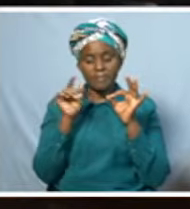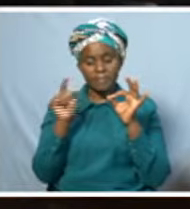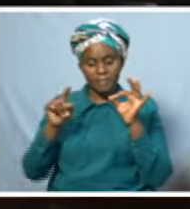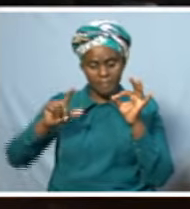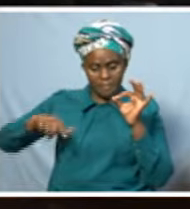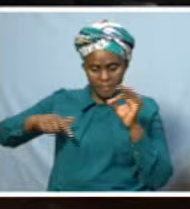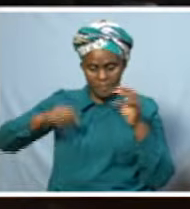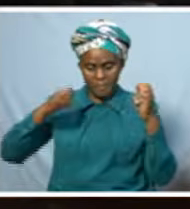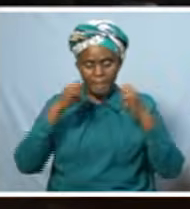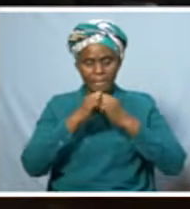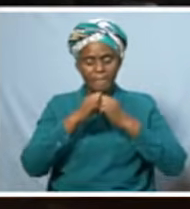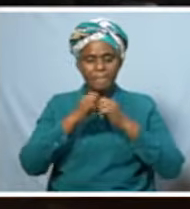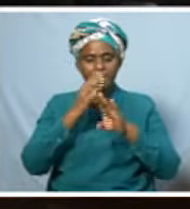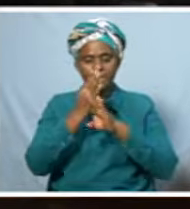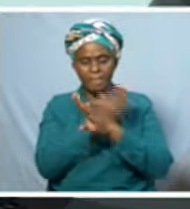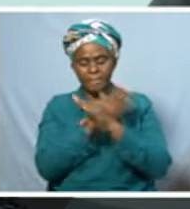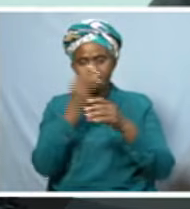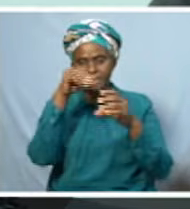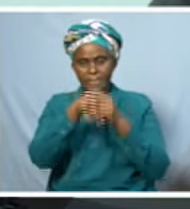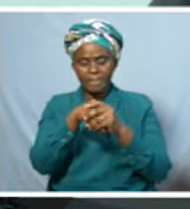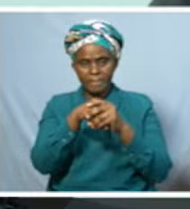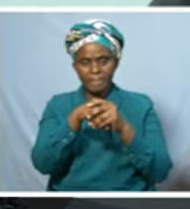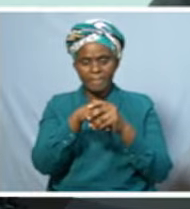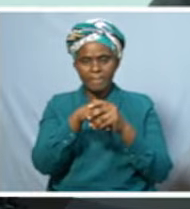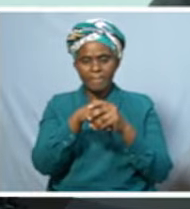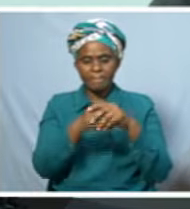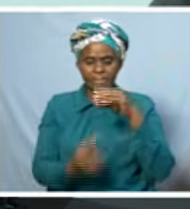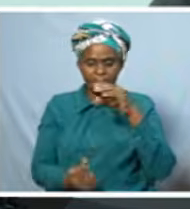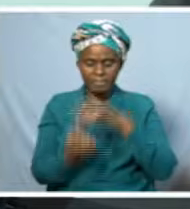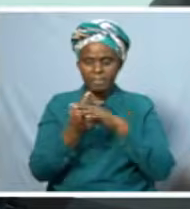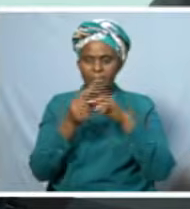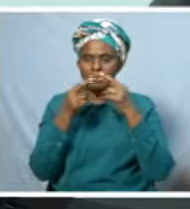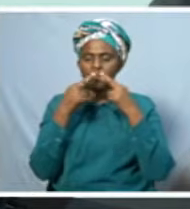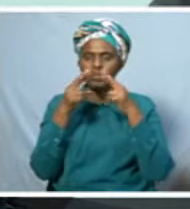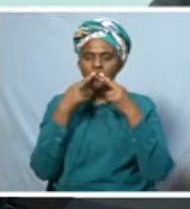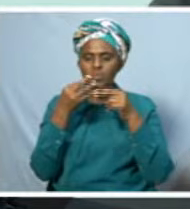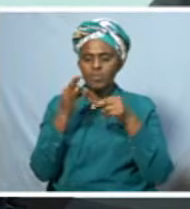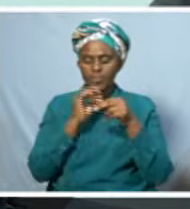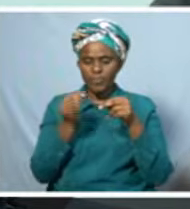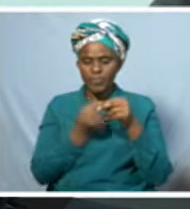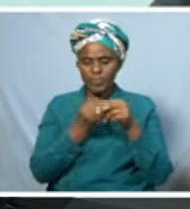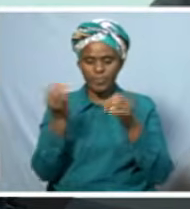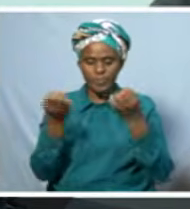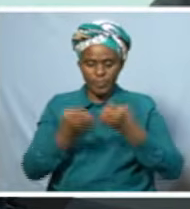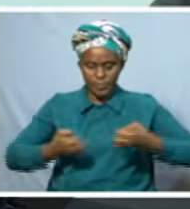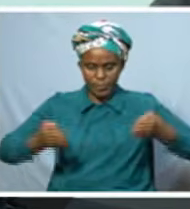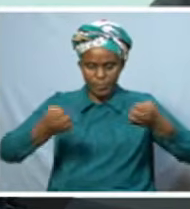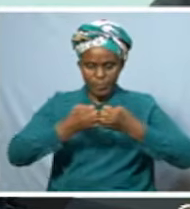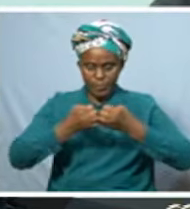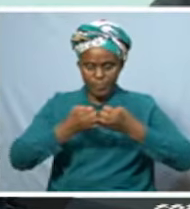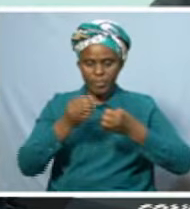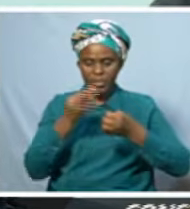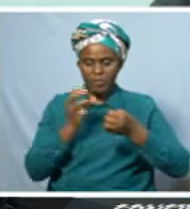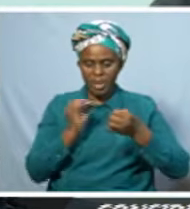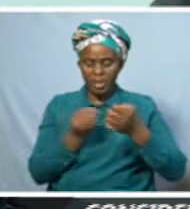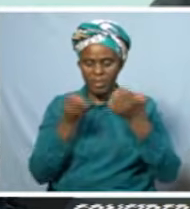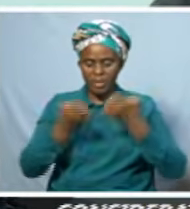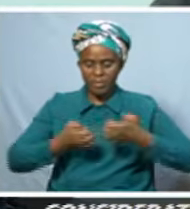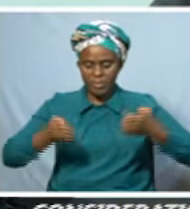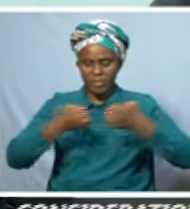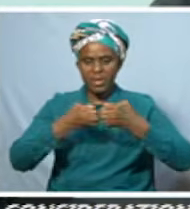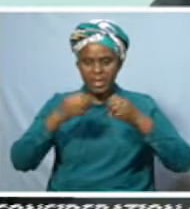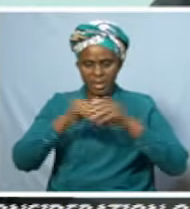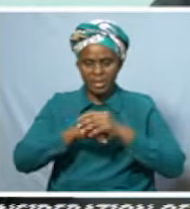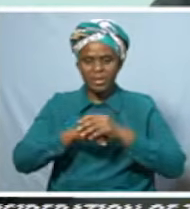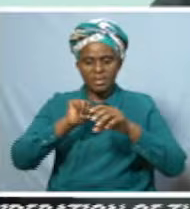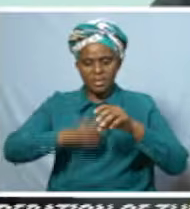delayed banking before comes in occurs as a result of our environment. In NSAMA, we